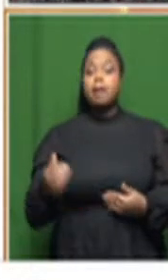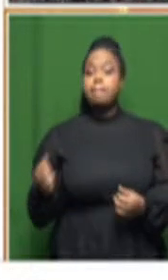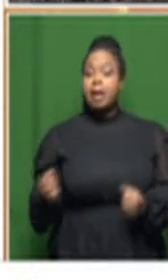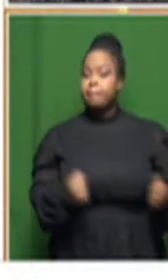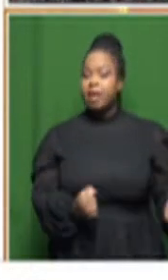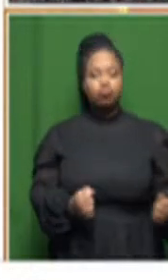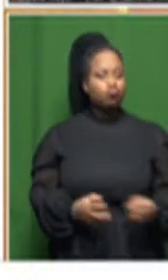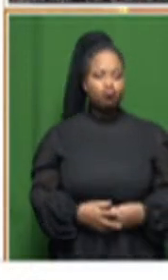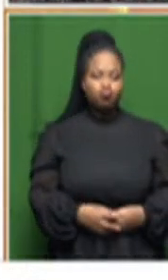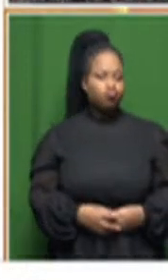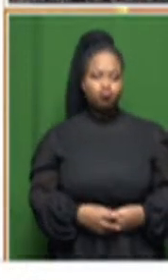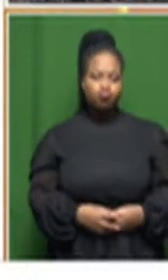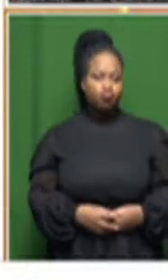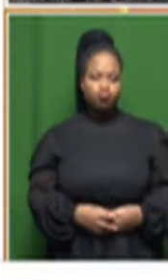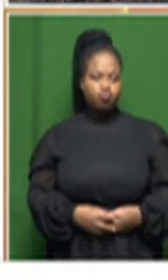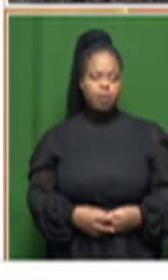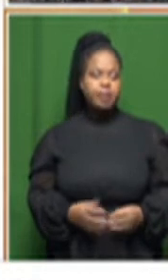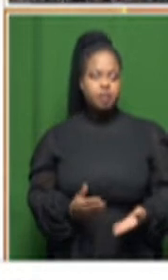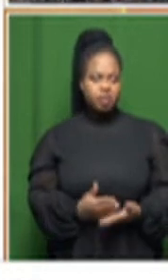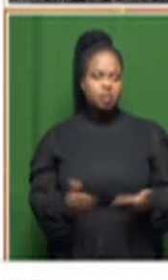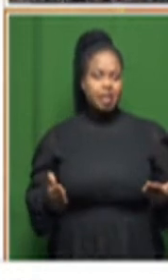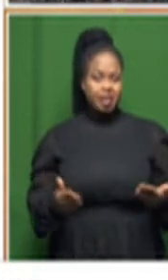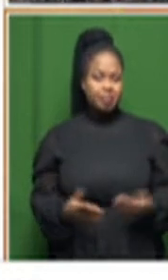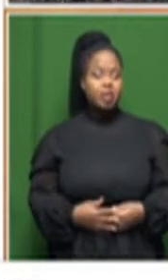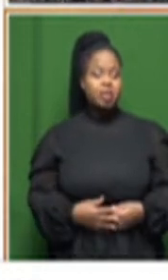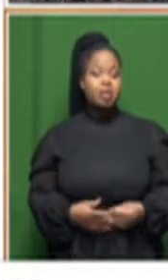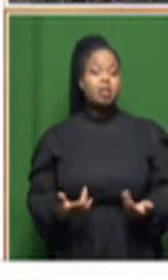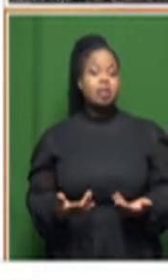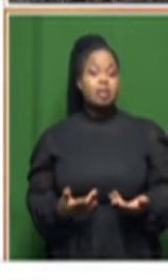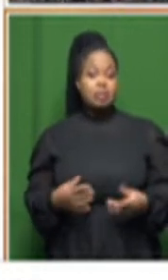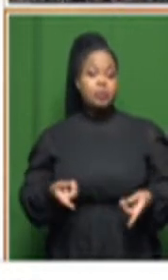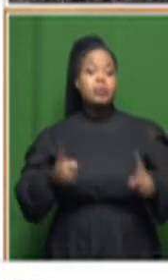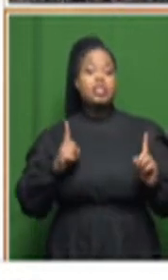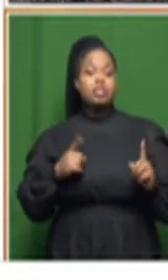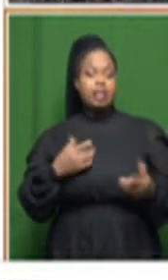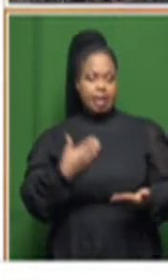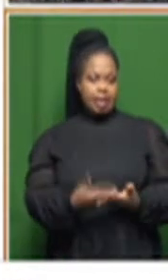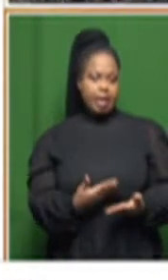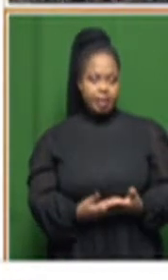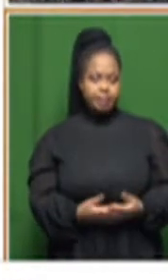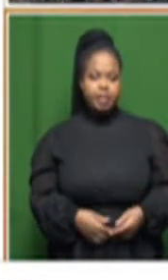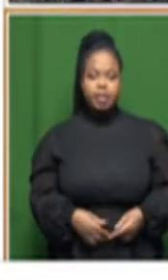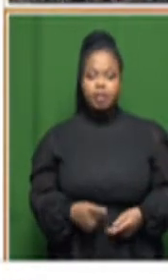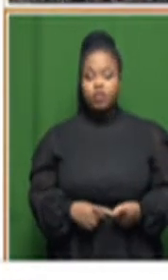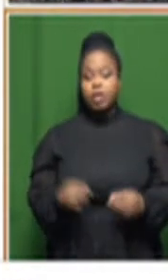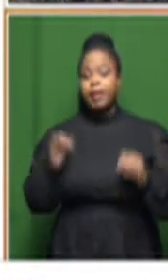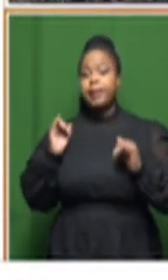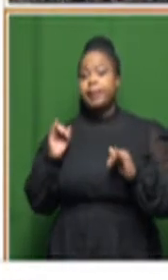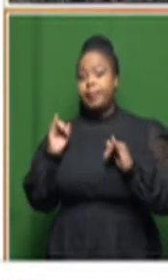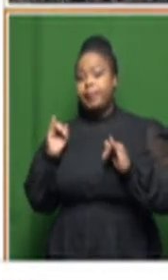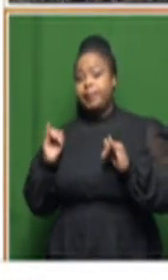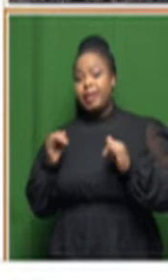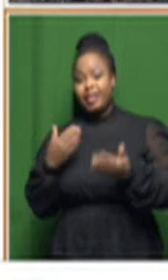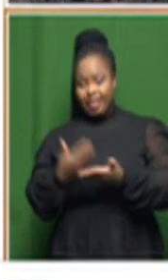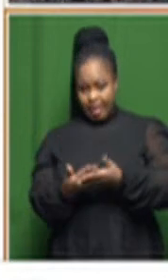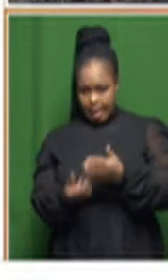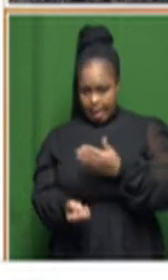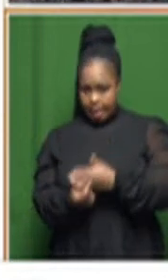persistent outcomes, and they are really life-threatening. The serious events are those that result in